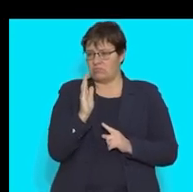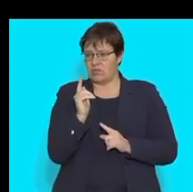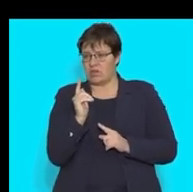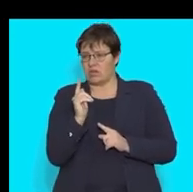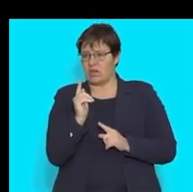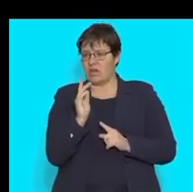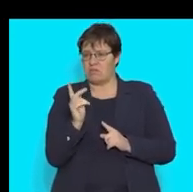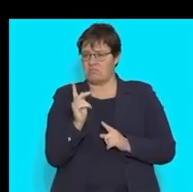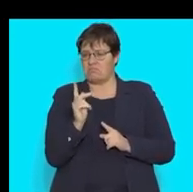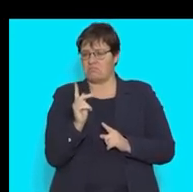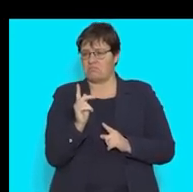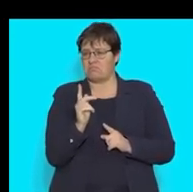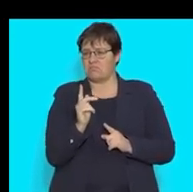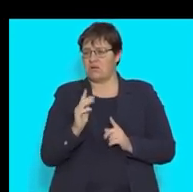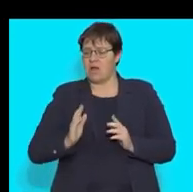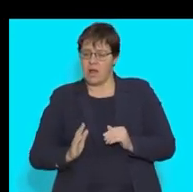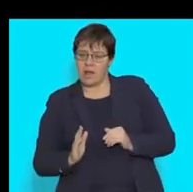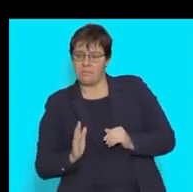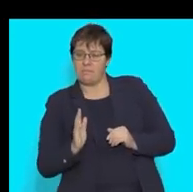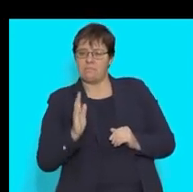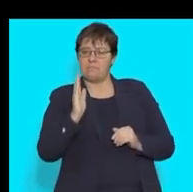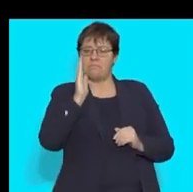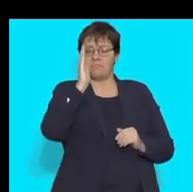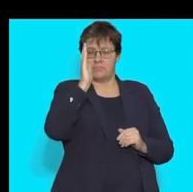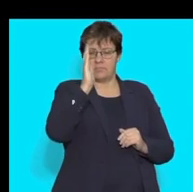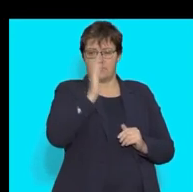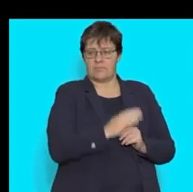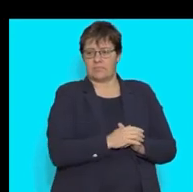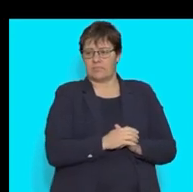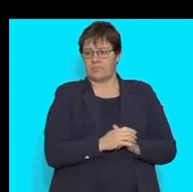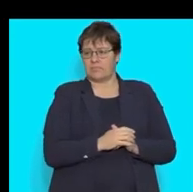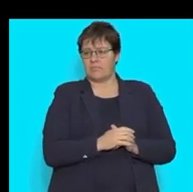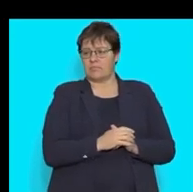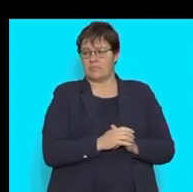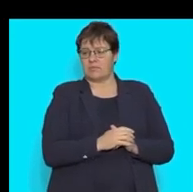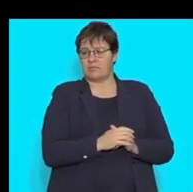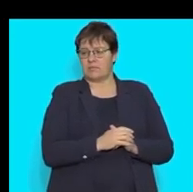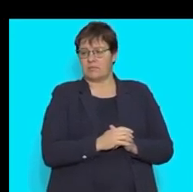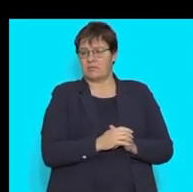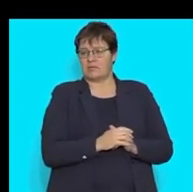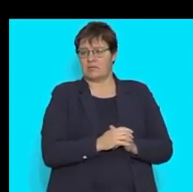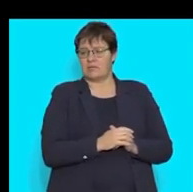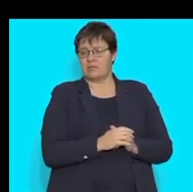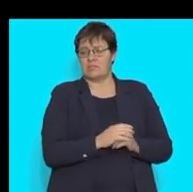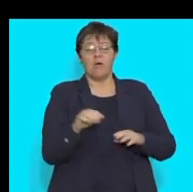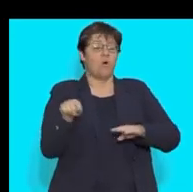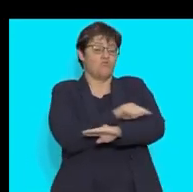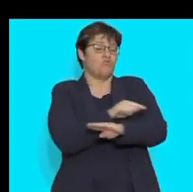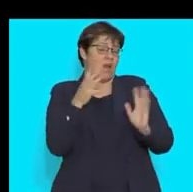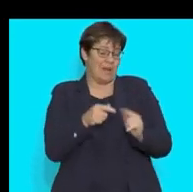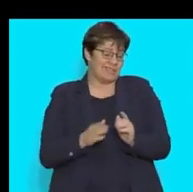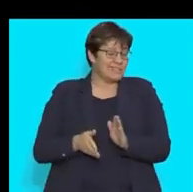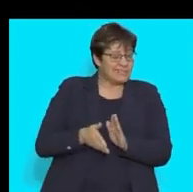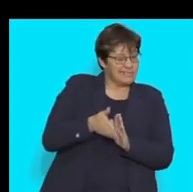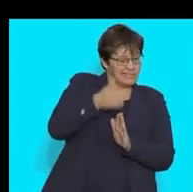that's halfway there. And we go all the way up. We'd use a ruler to do this. I can't use a ruler. But we go